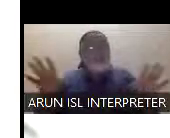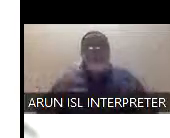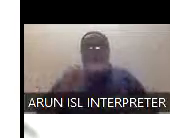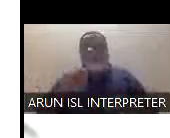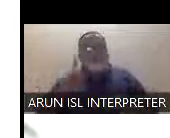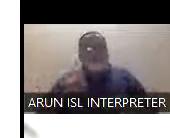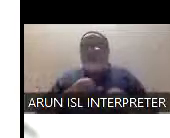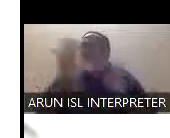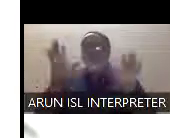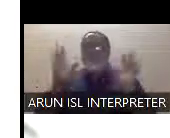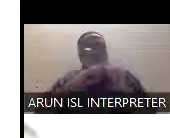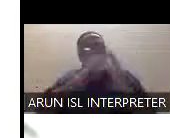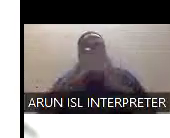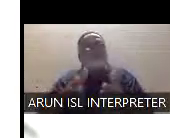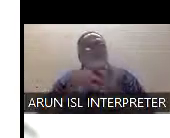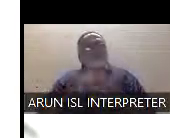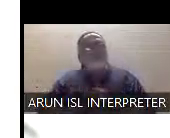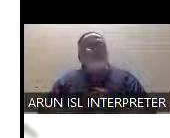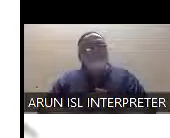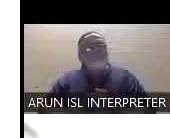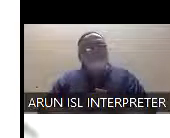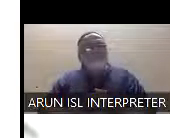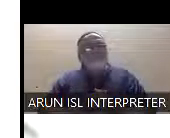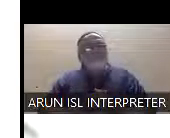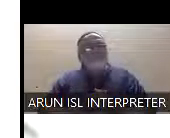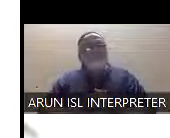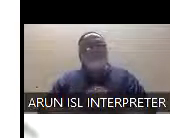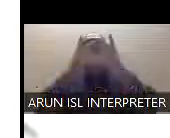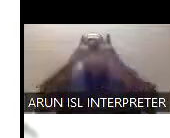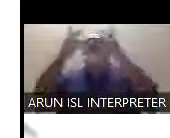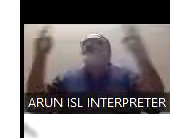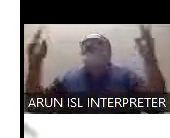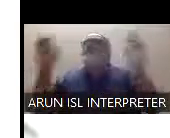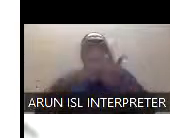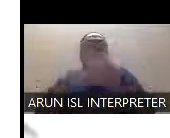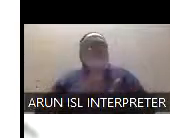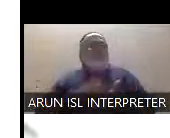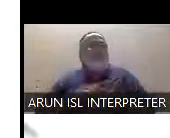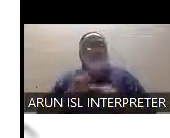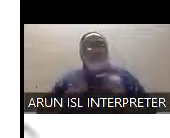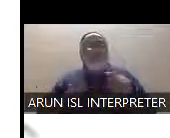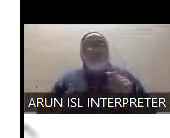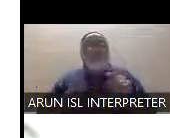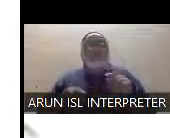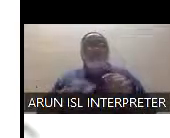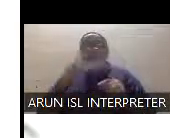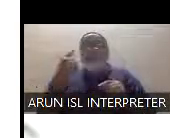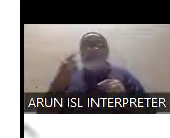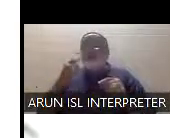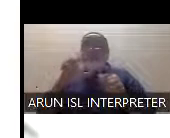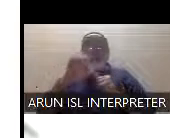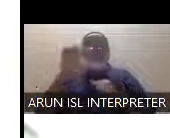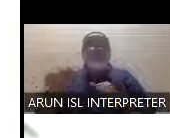meet their friends and family, go out and travel, see other places. But because of inaccessibility, and